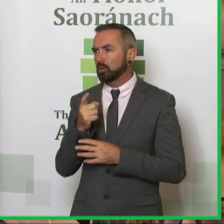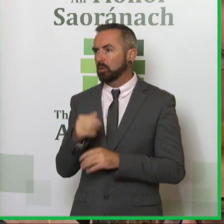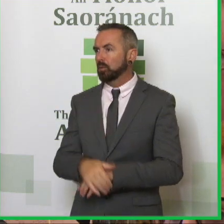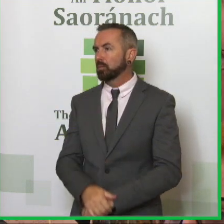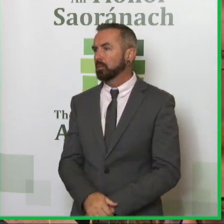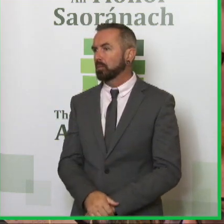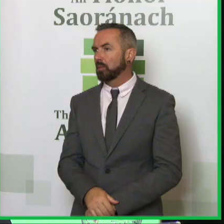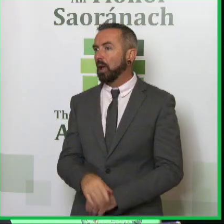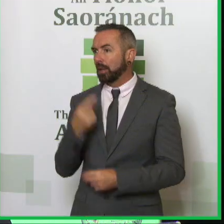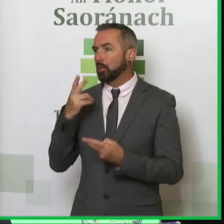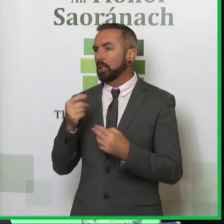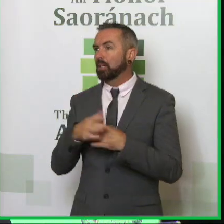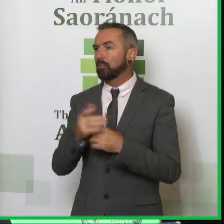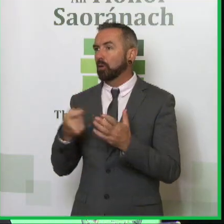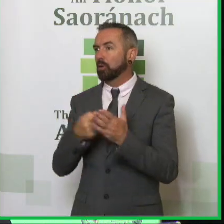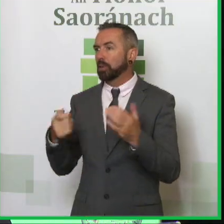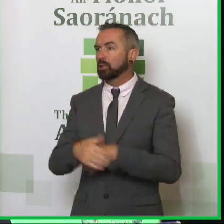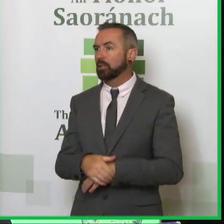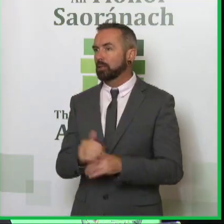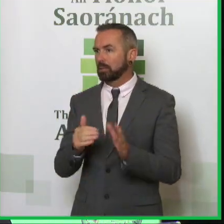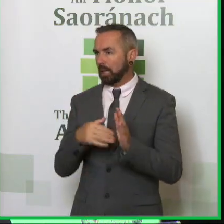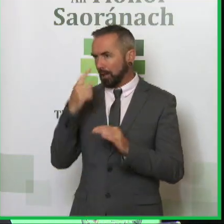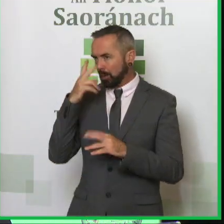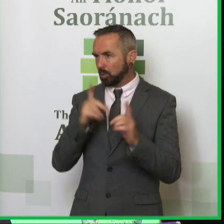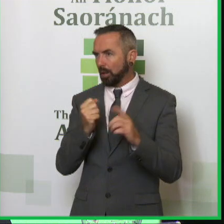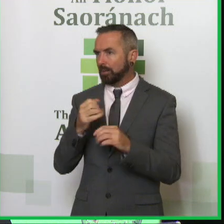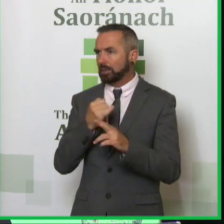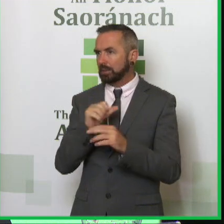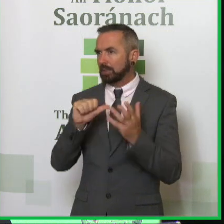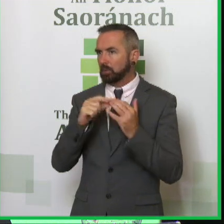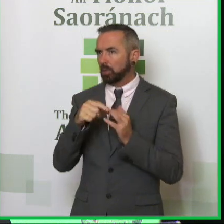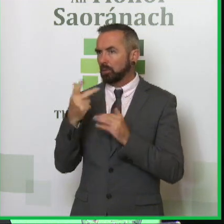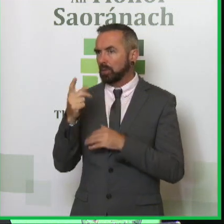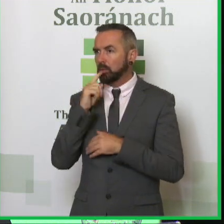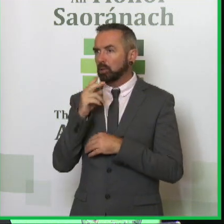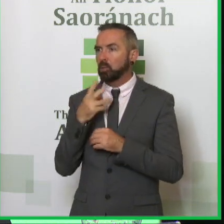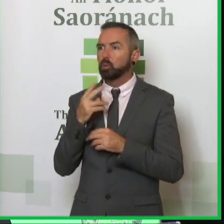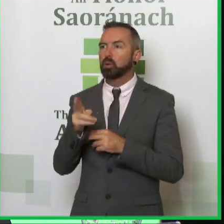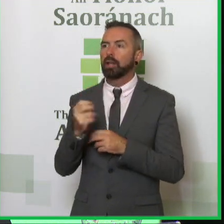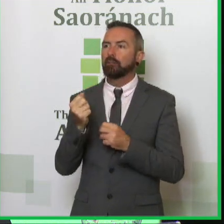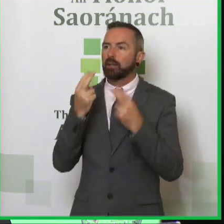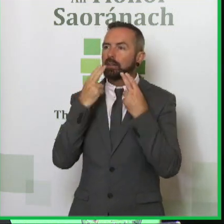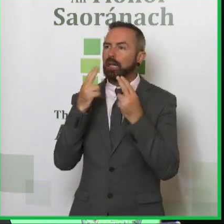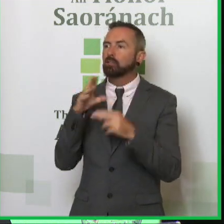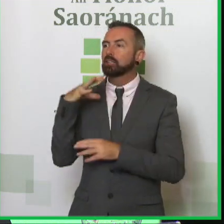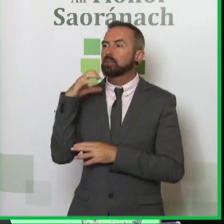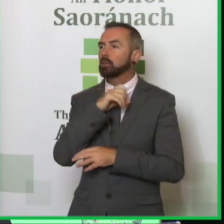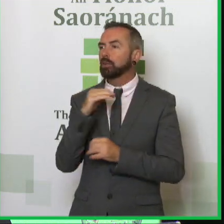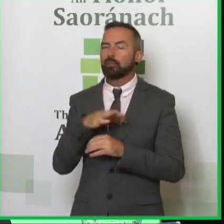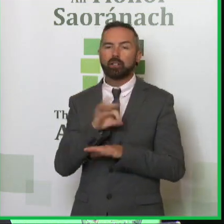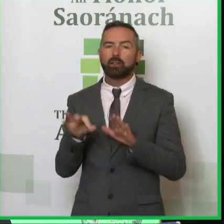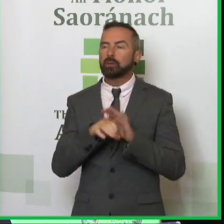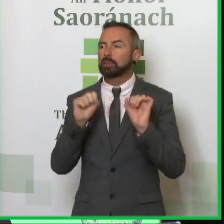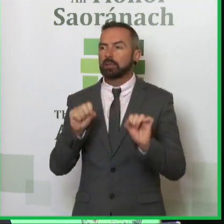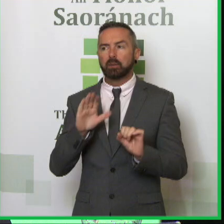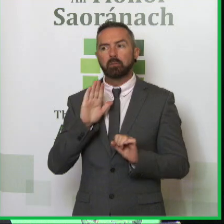of the recommendations. There would be. I think we do have it in 6.3, as Carl said, but there would be a natural assumption for any government process and any government system.